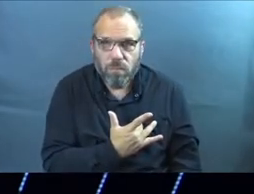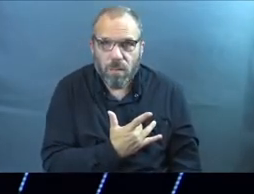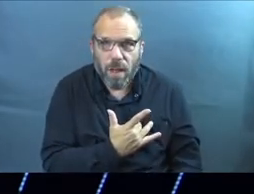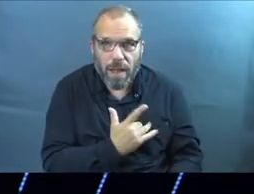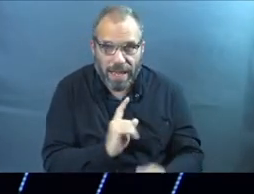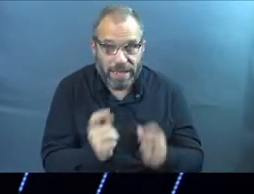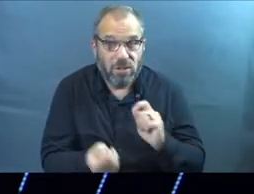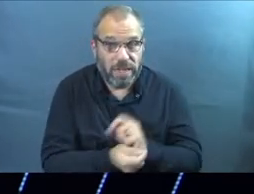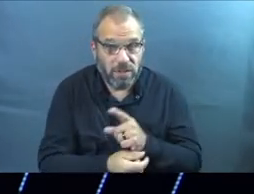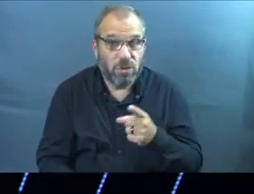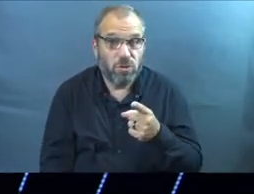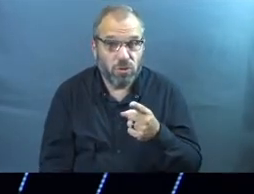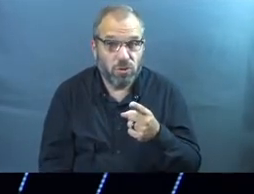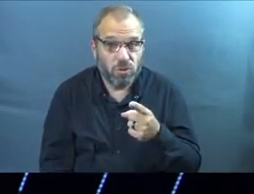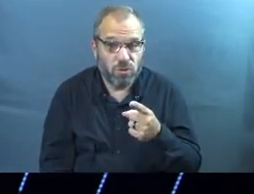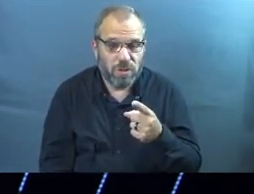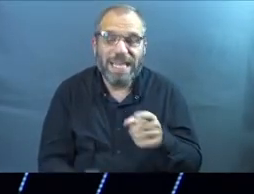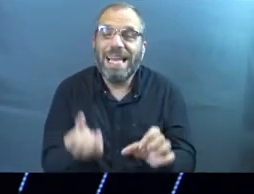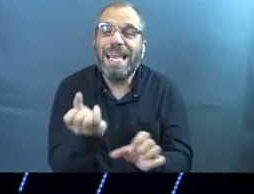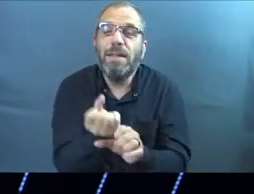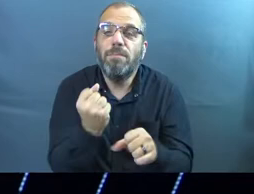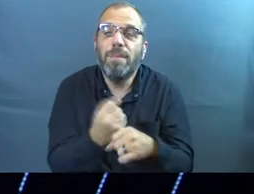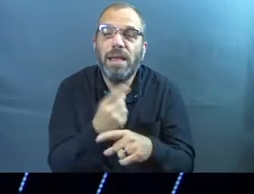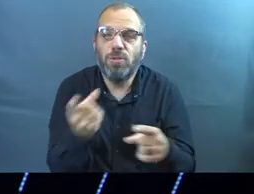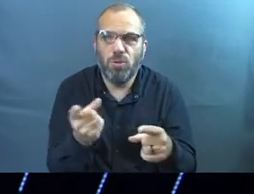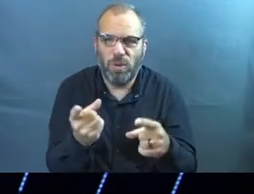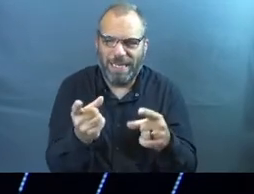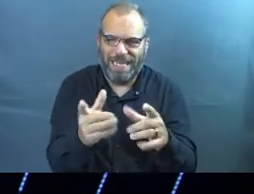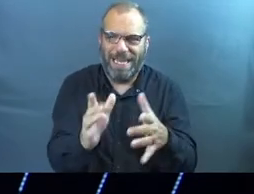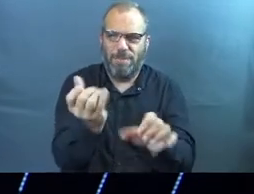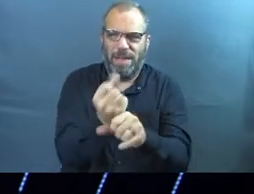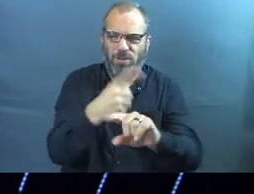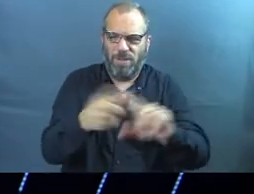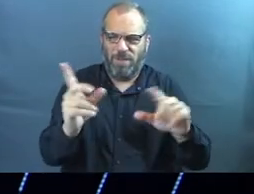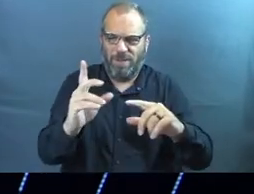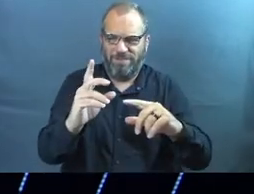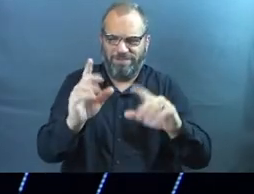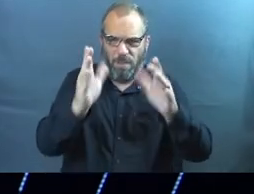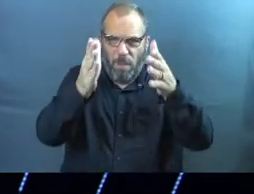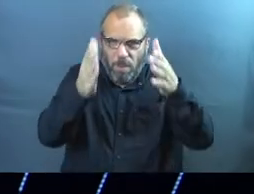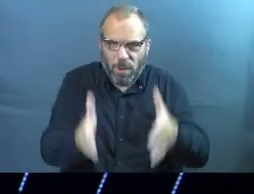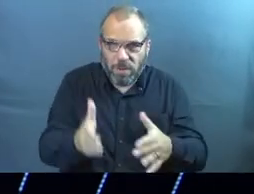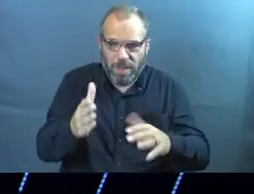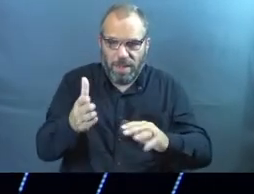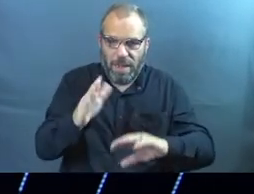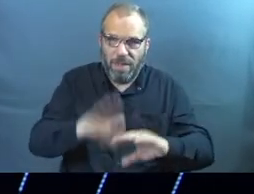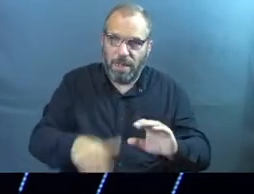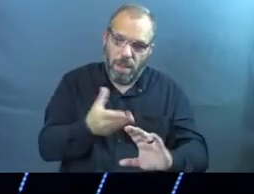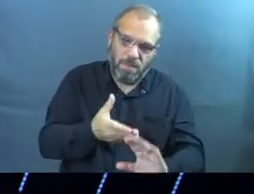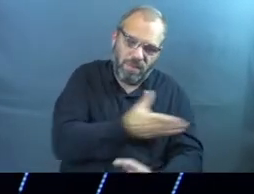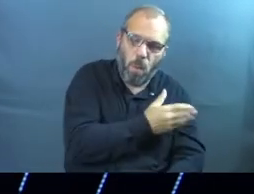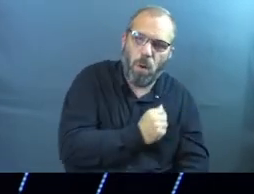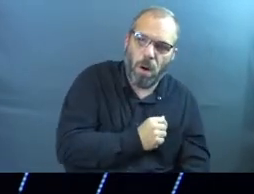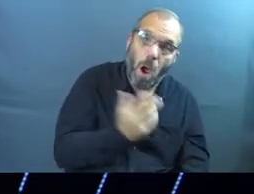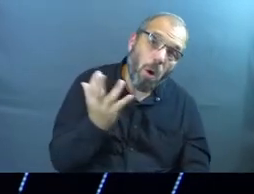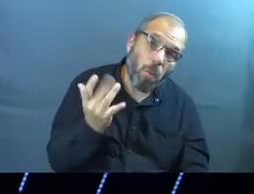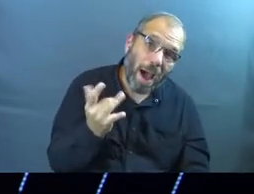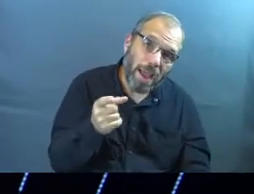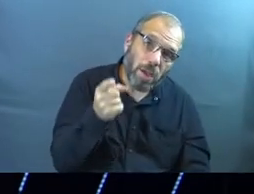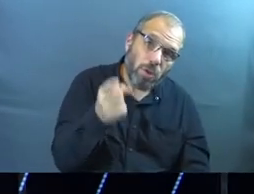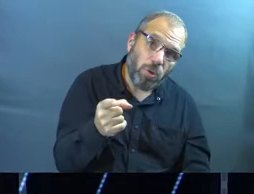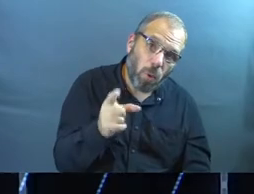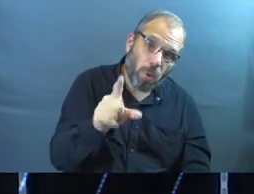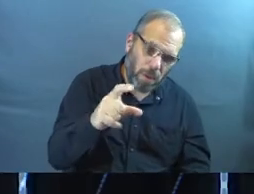it changes you. It shapes you. It forms you into a different kind of person than you were before. Because again,